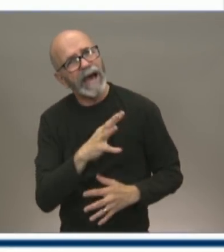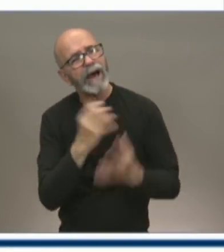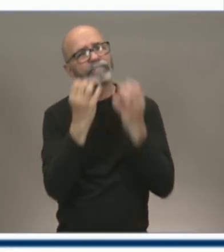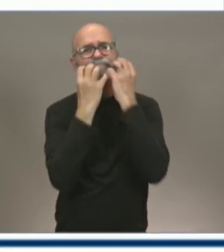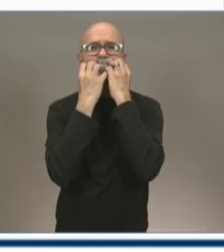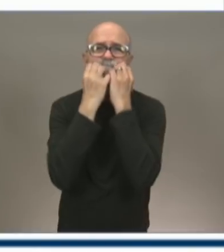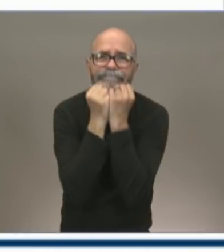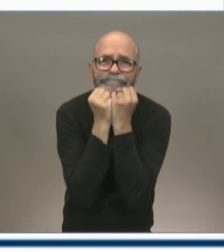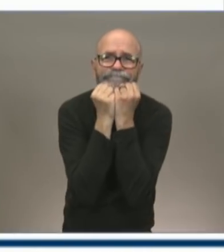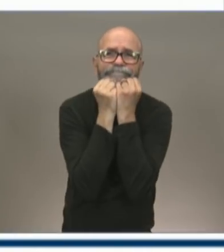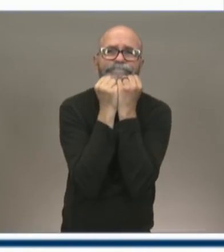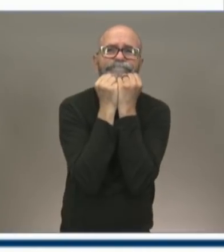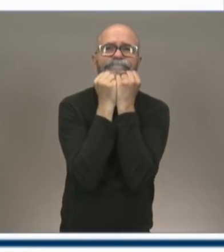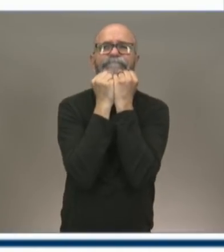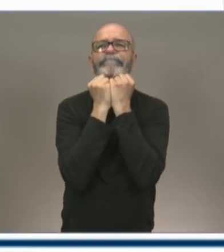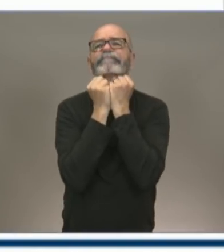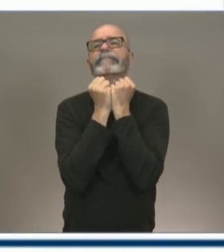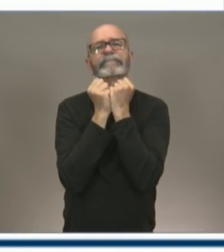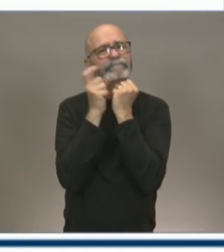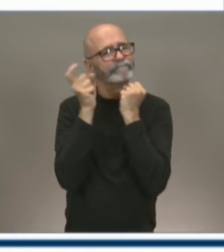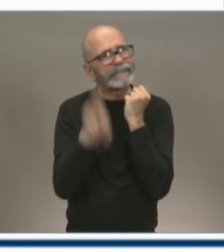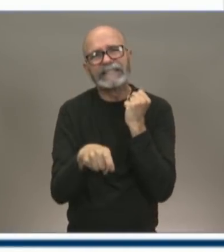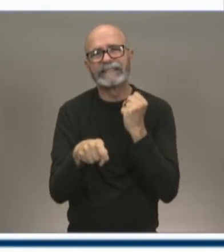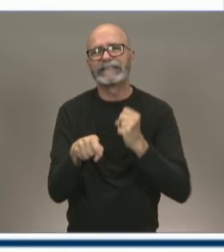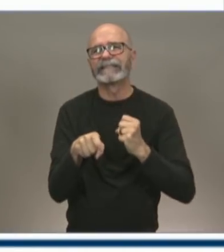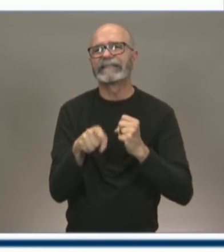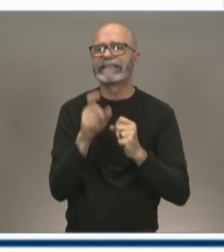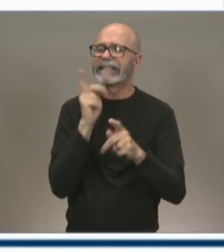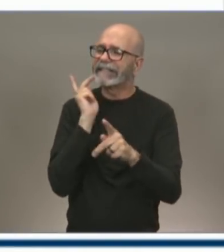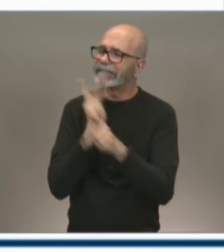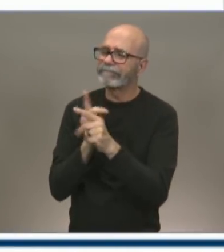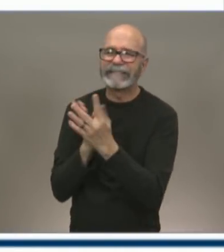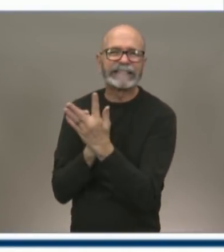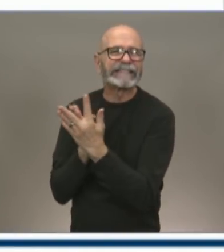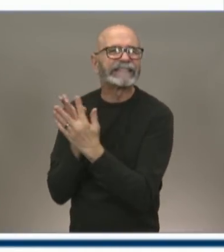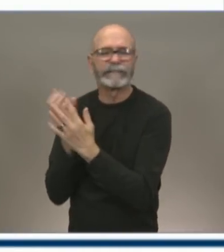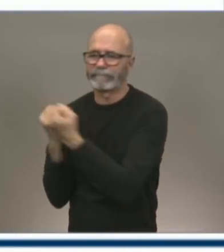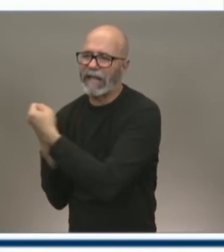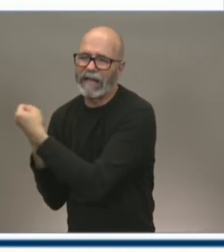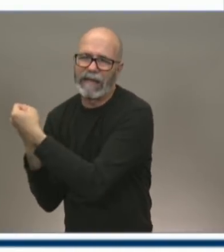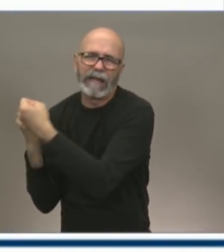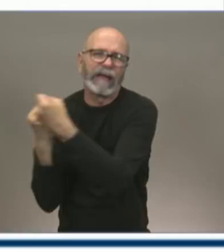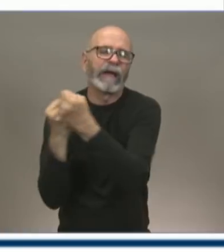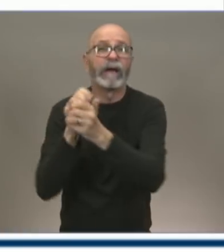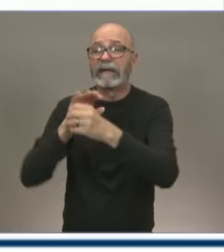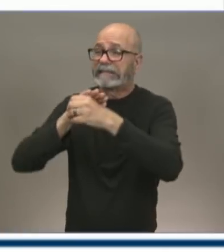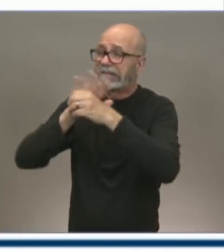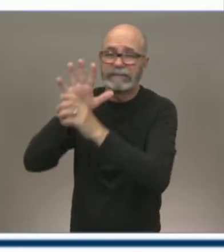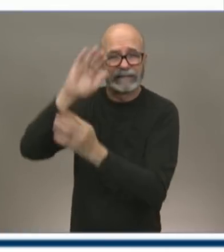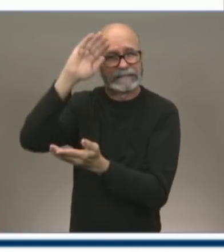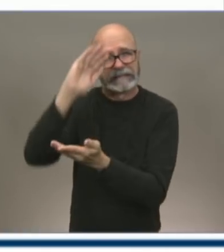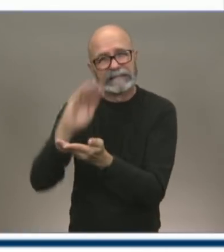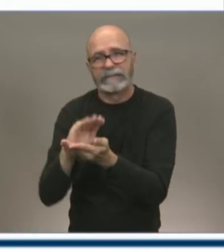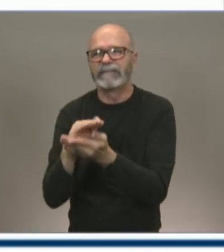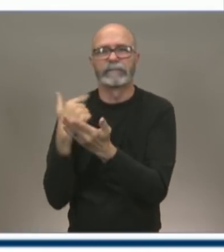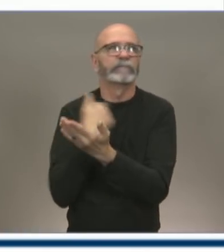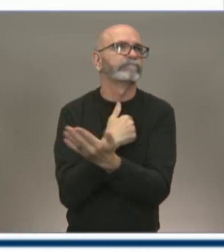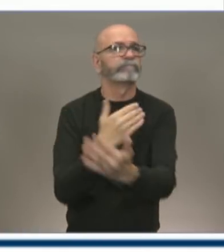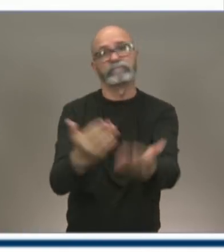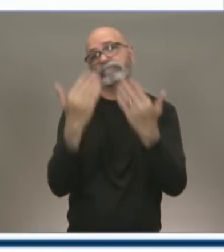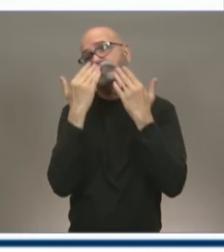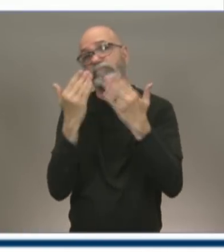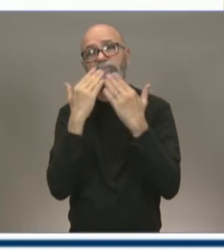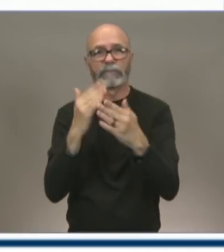compassionate approach to each other as we work our way through COVID. So thank you, and I wish everybody a great and a safe weekend.